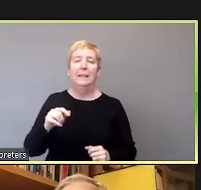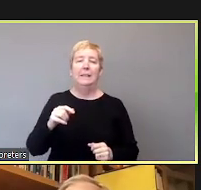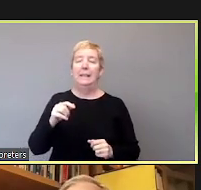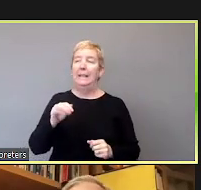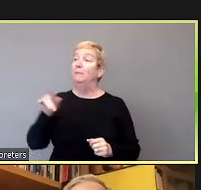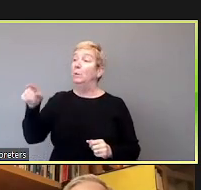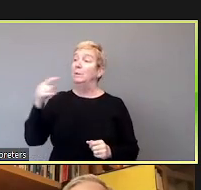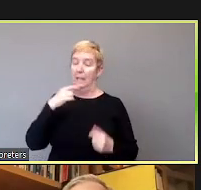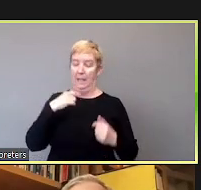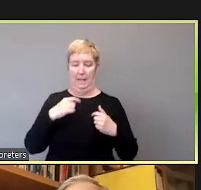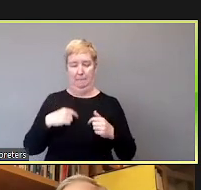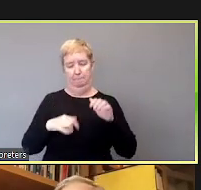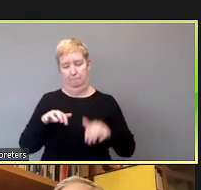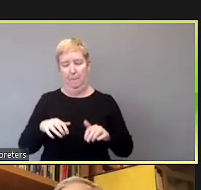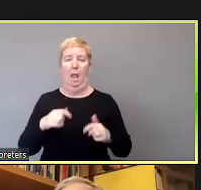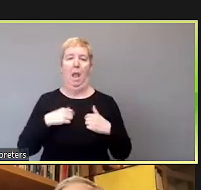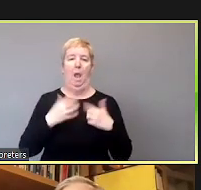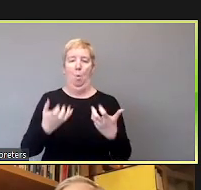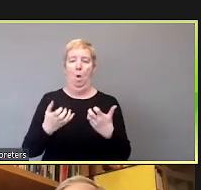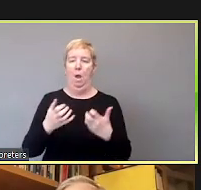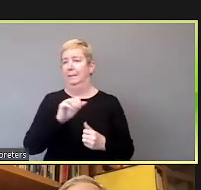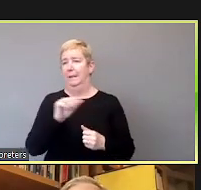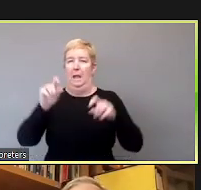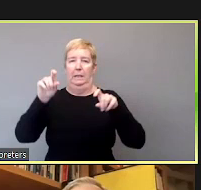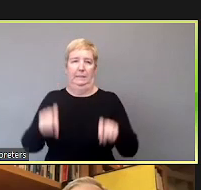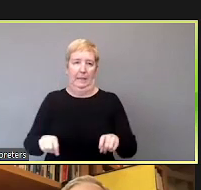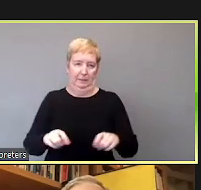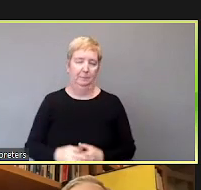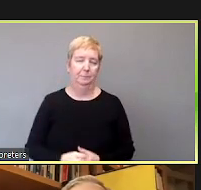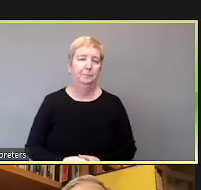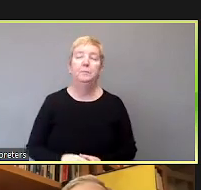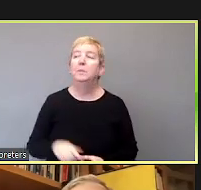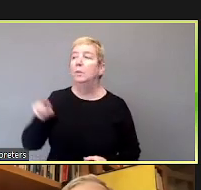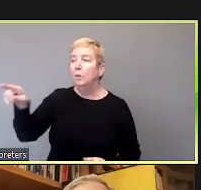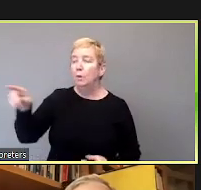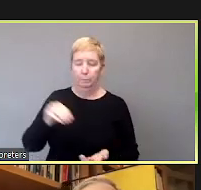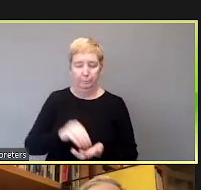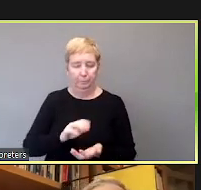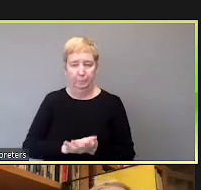test. And so first step is you enter your zip code. And I